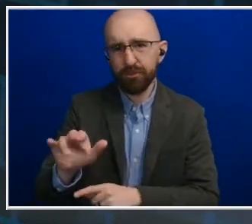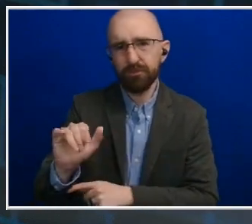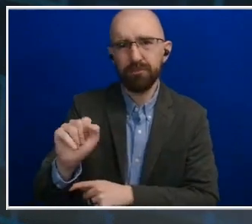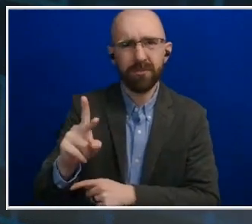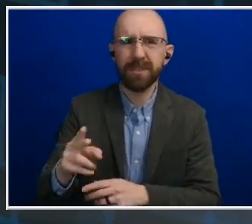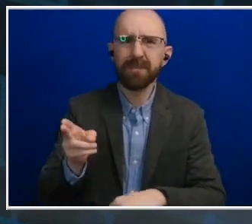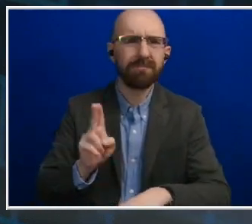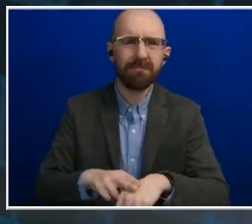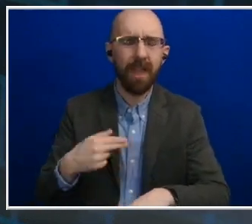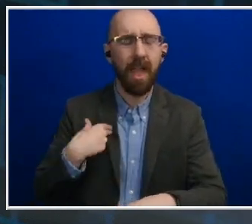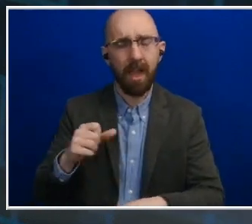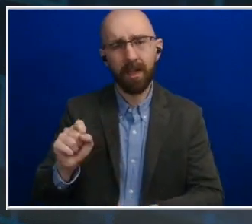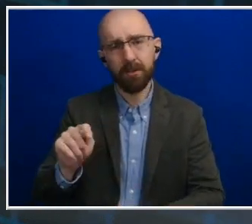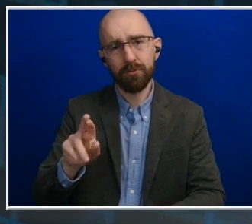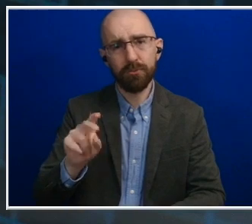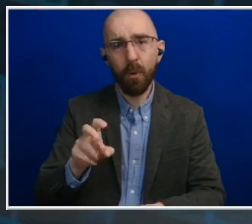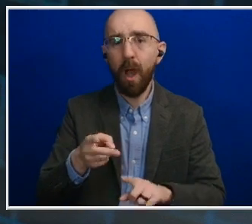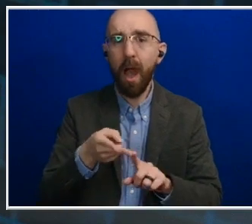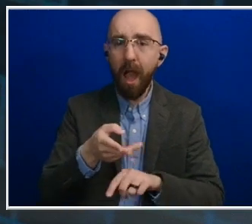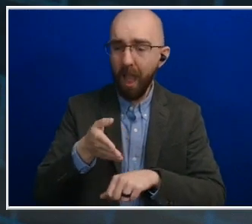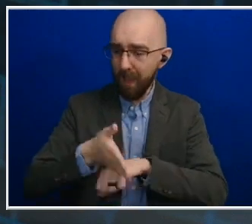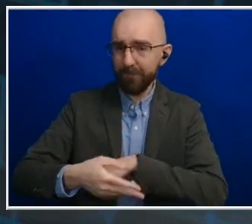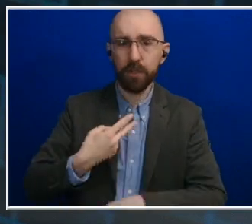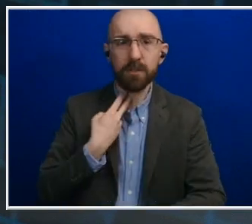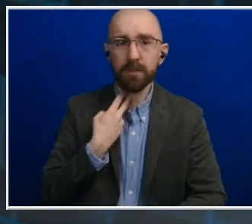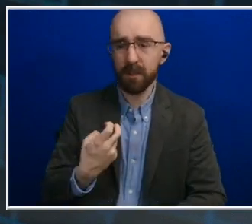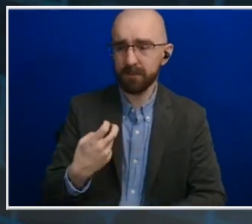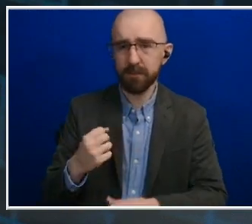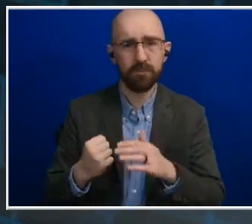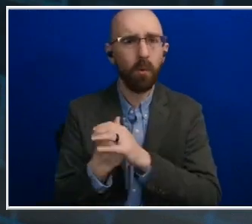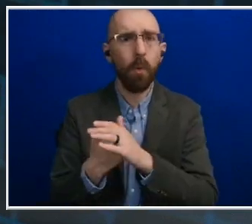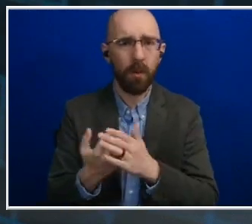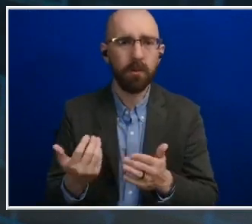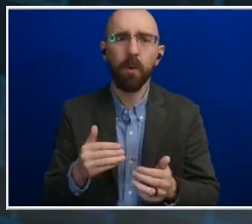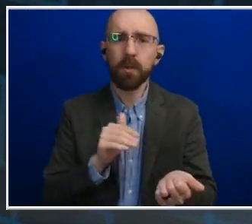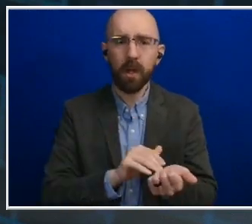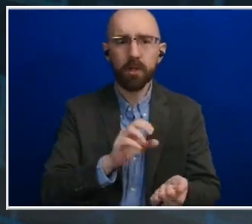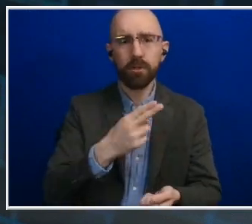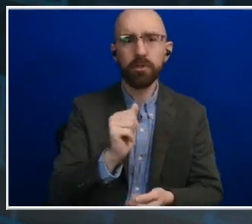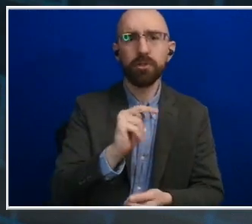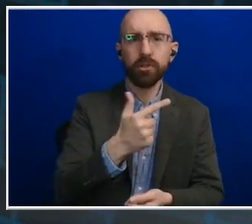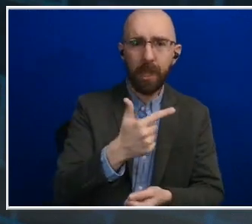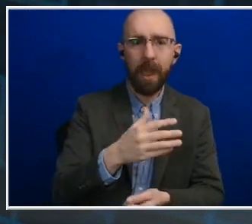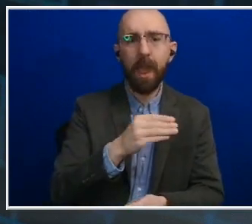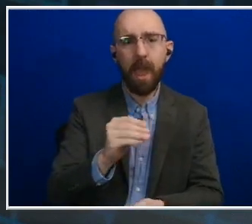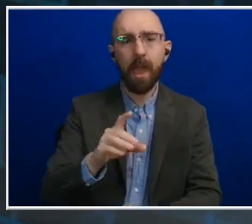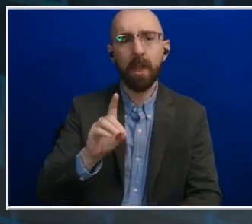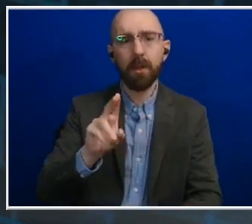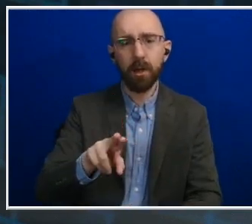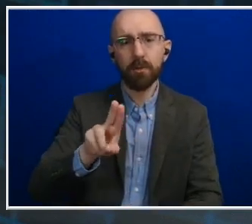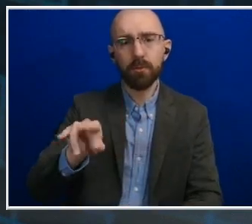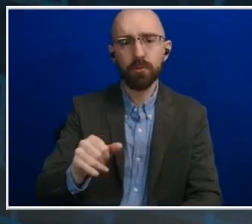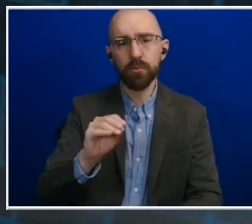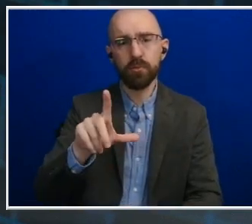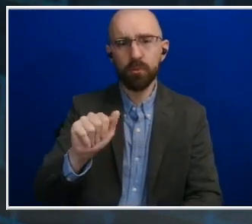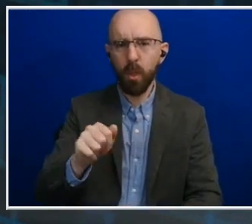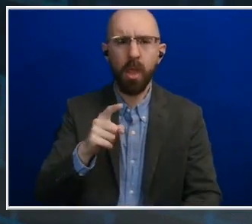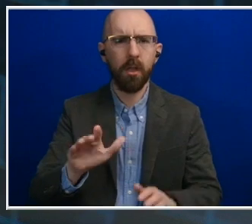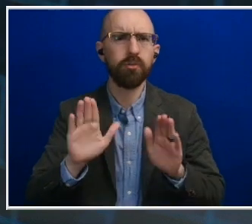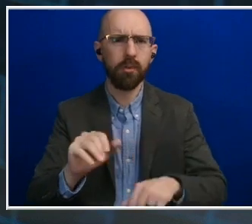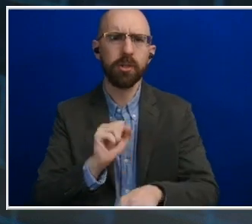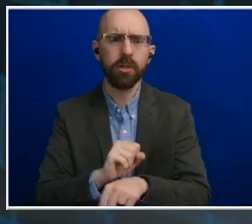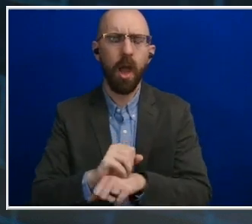a tonsillectomy. But Dr. Chang and Dr. Ujoa both did a very good job of reassuring me, making